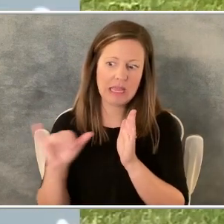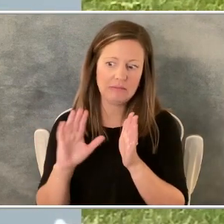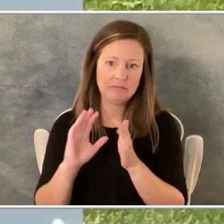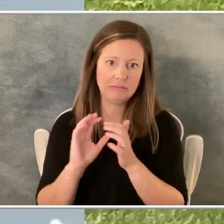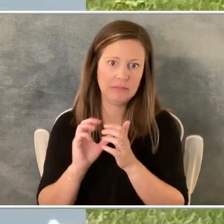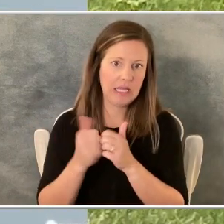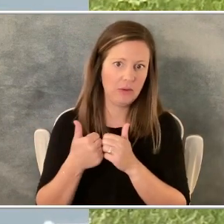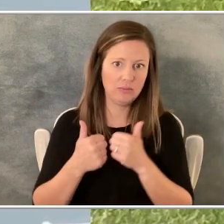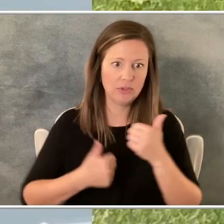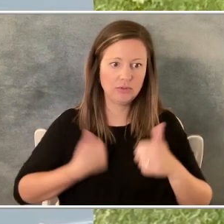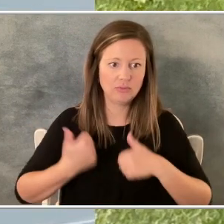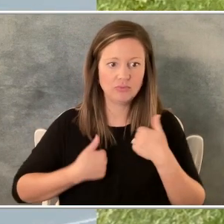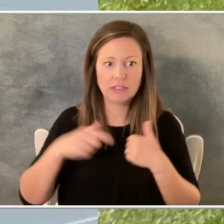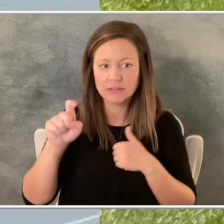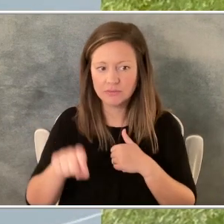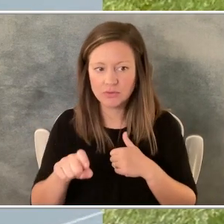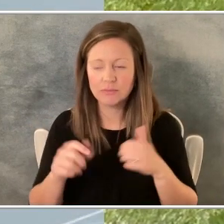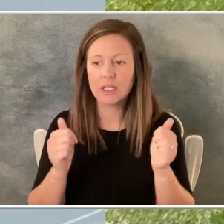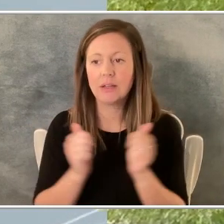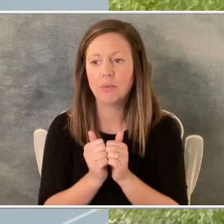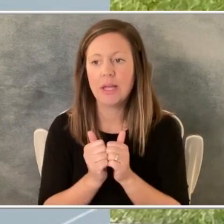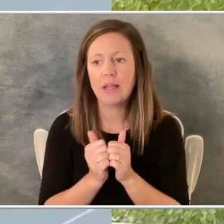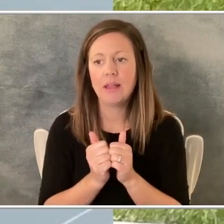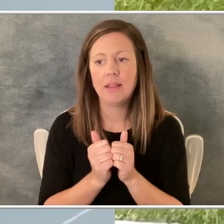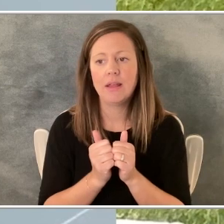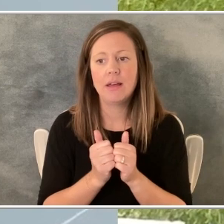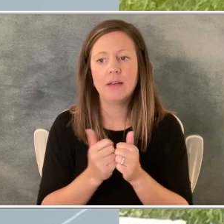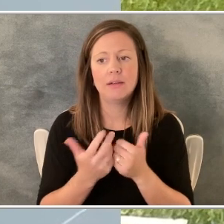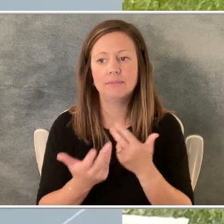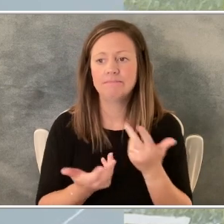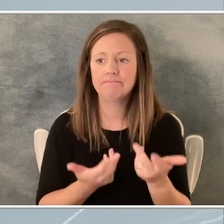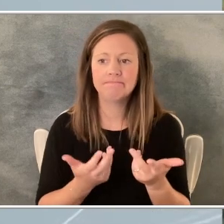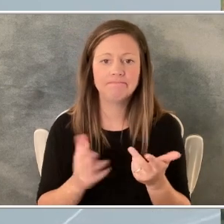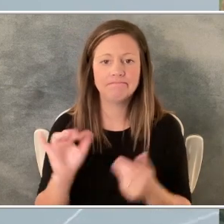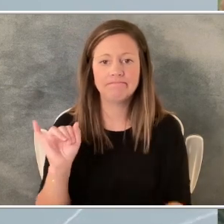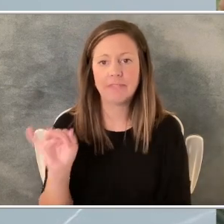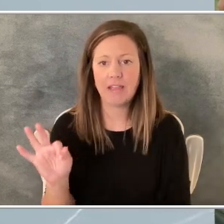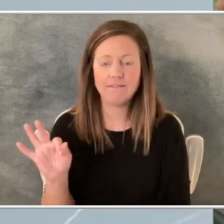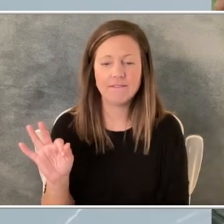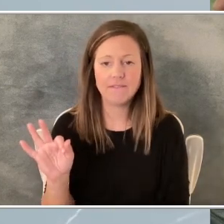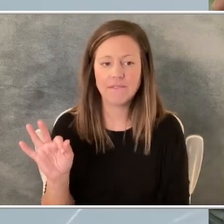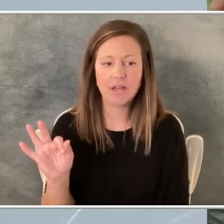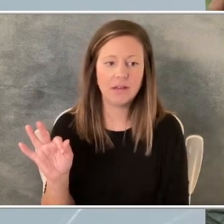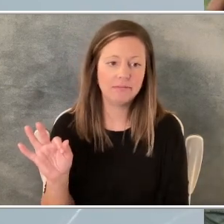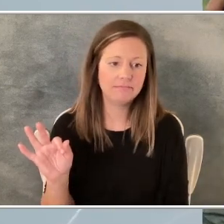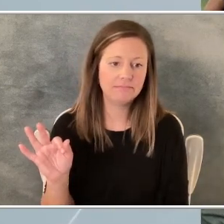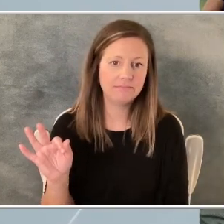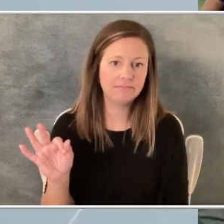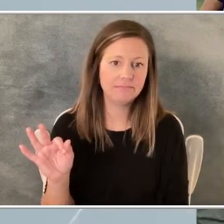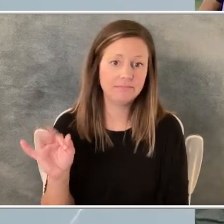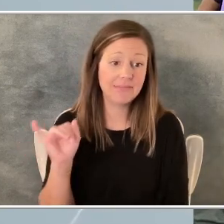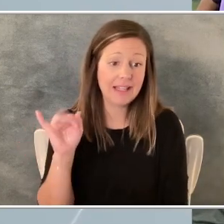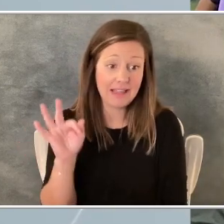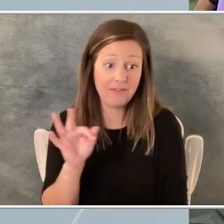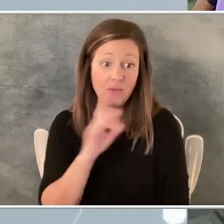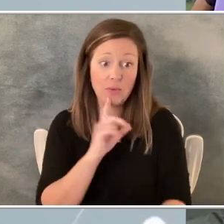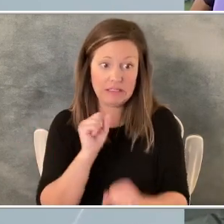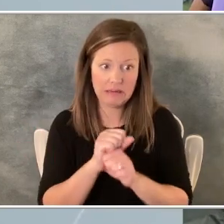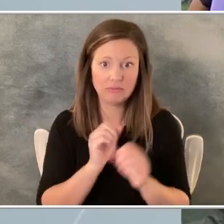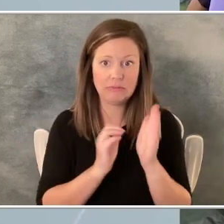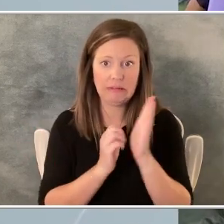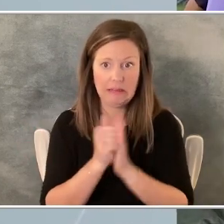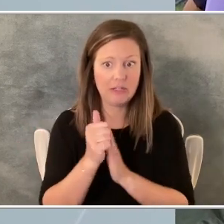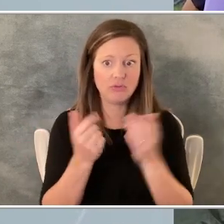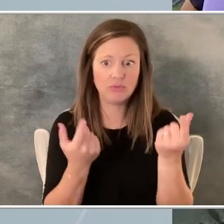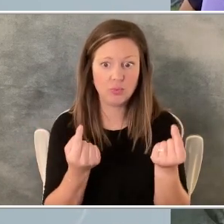with, if it was going to turn out to be malignant, do